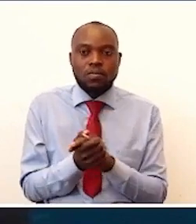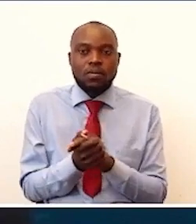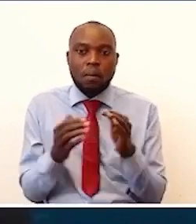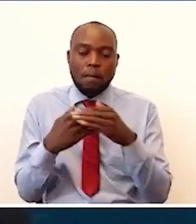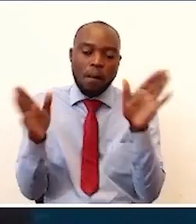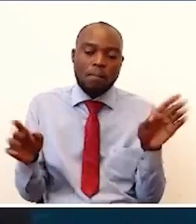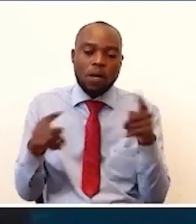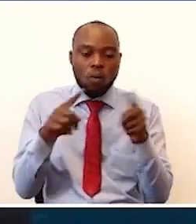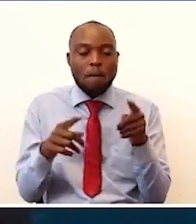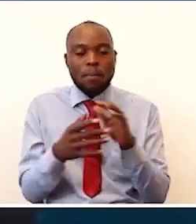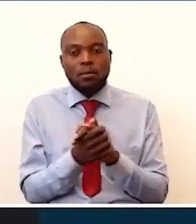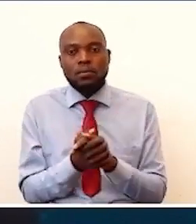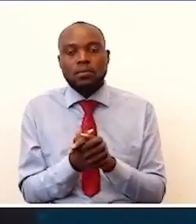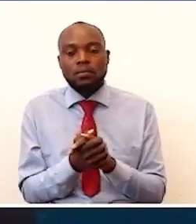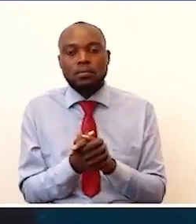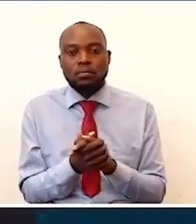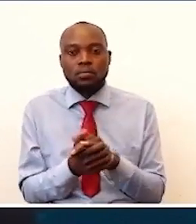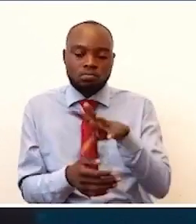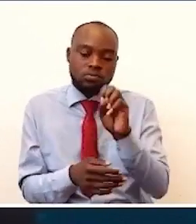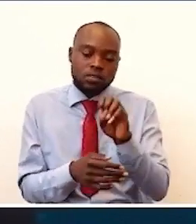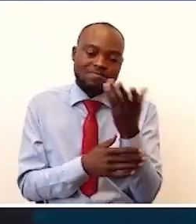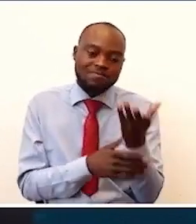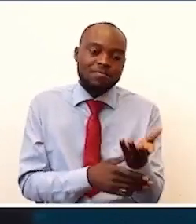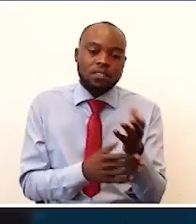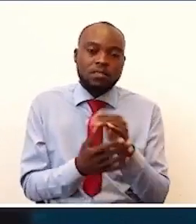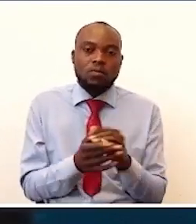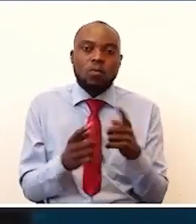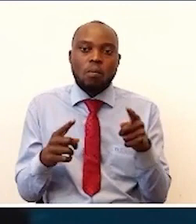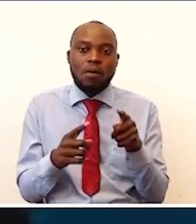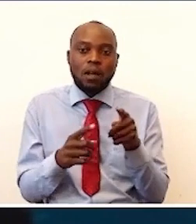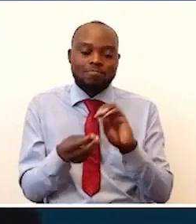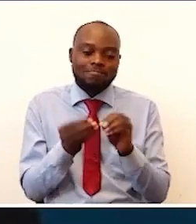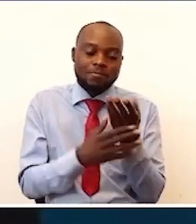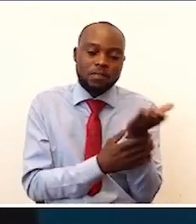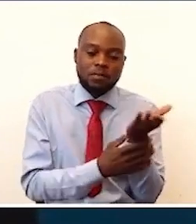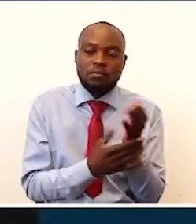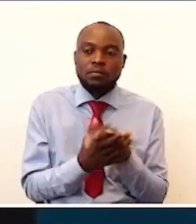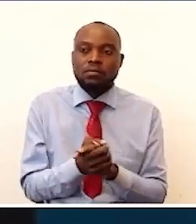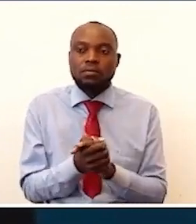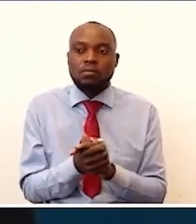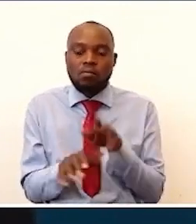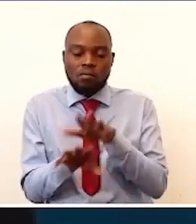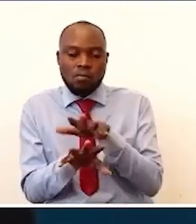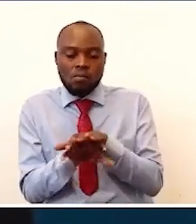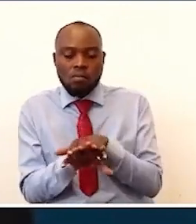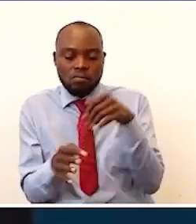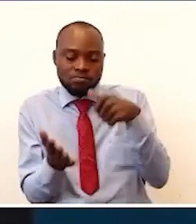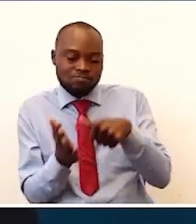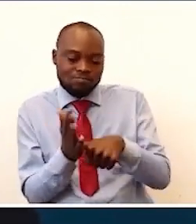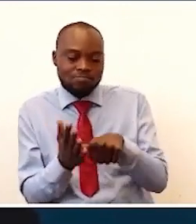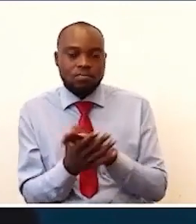private, bilateral, multilateral, to take 3 steps towards debt sustainability. Immediate debt